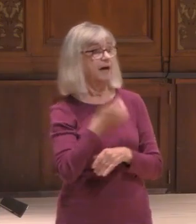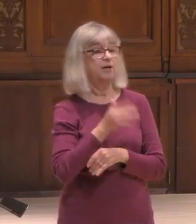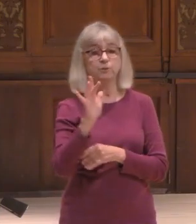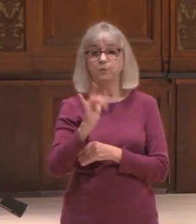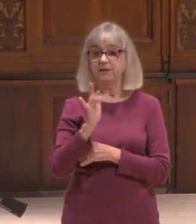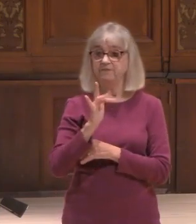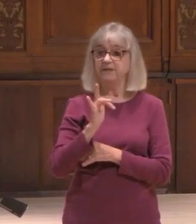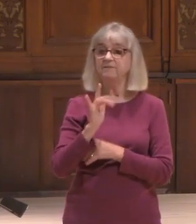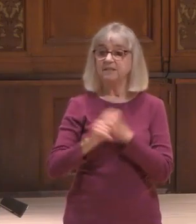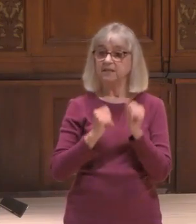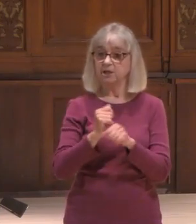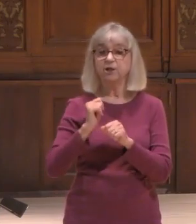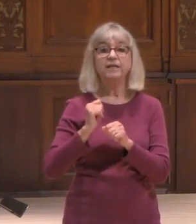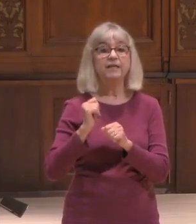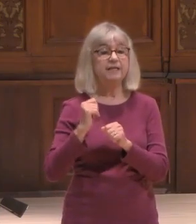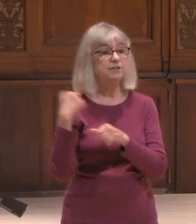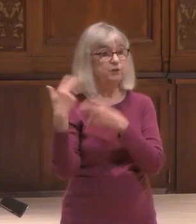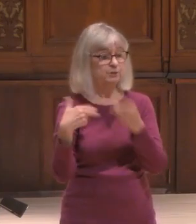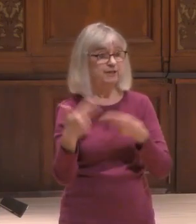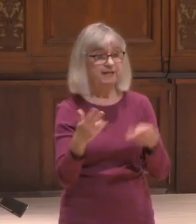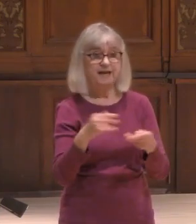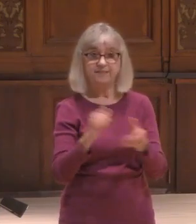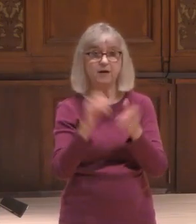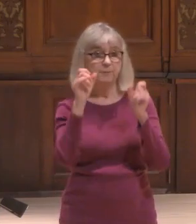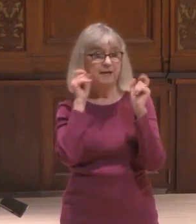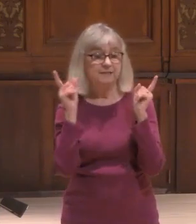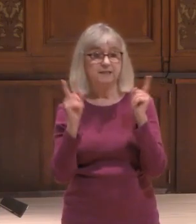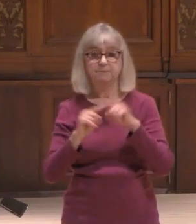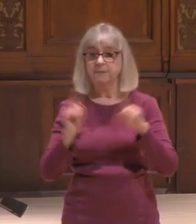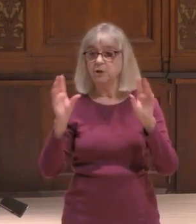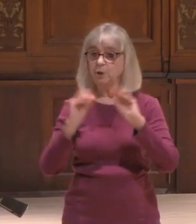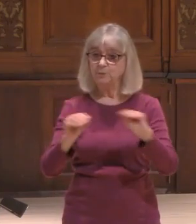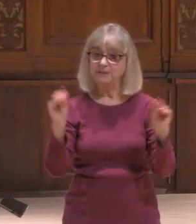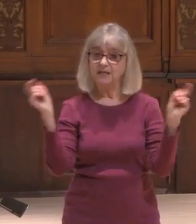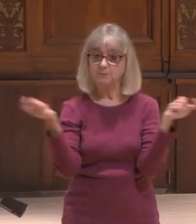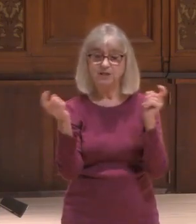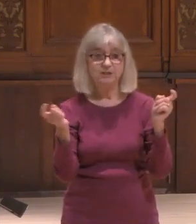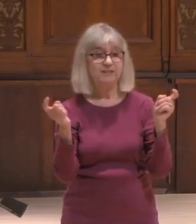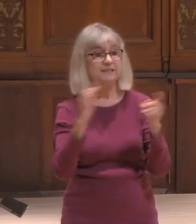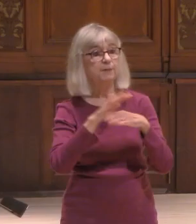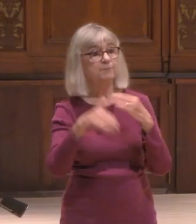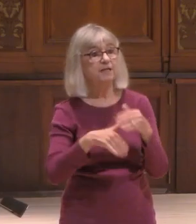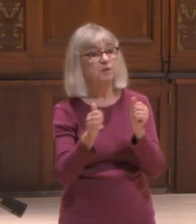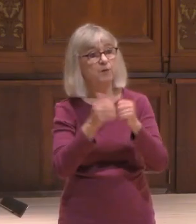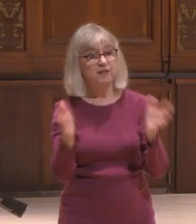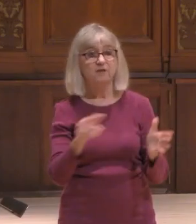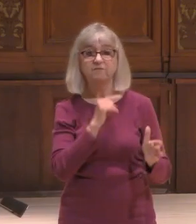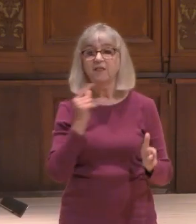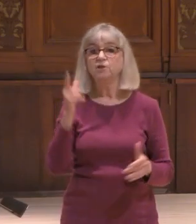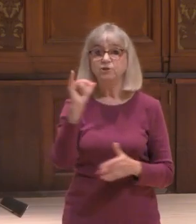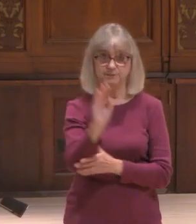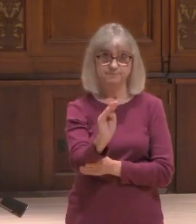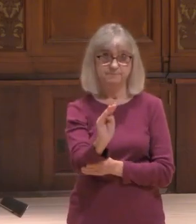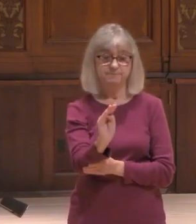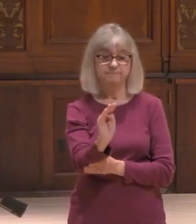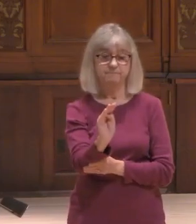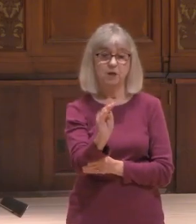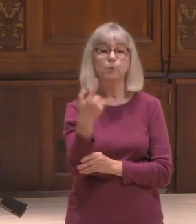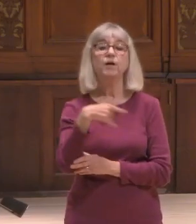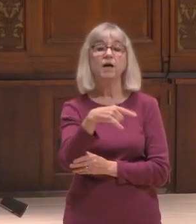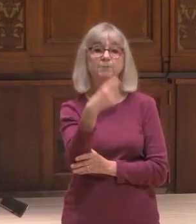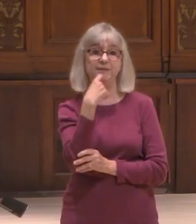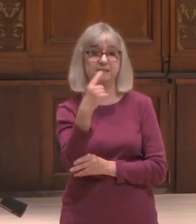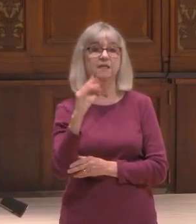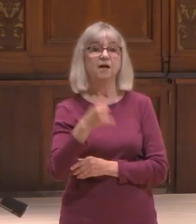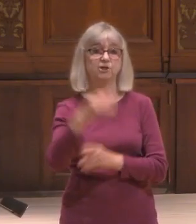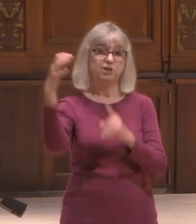And they are amazing. But of course, no celebration is complete without Father Jim. We're missing our